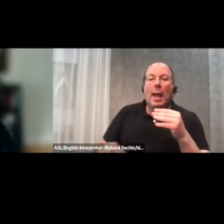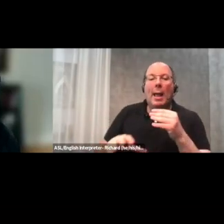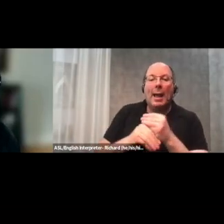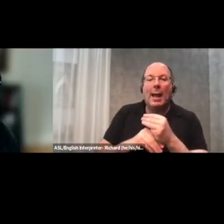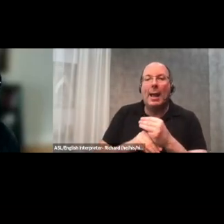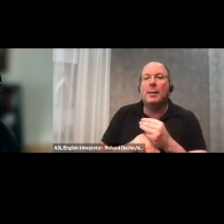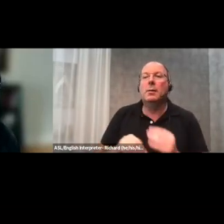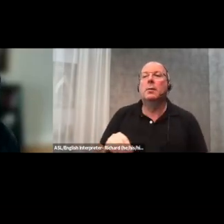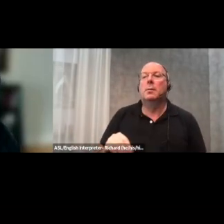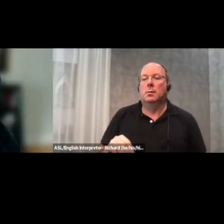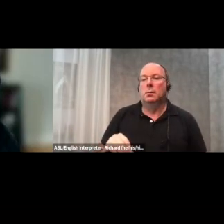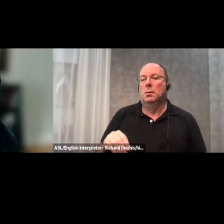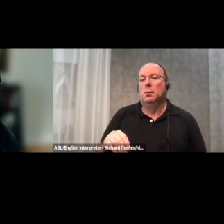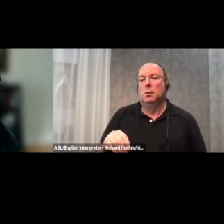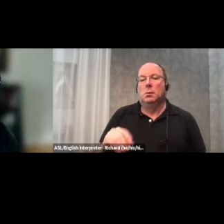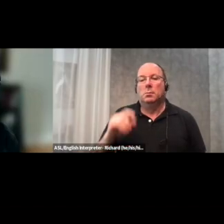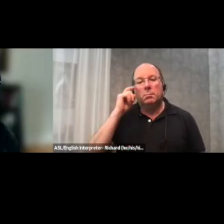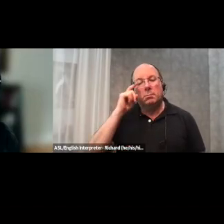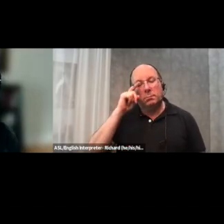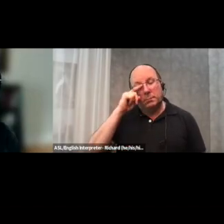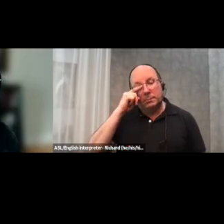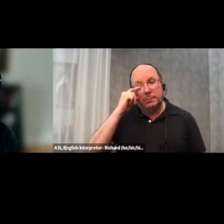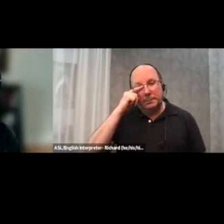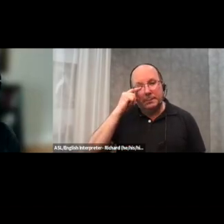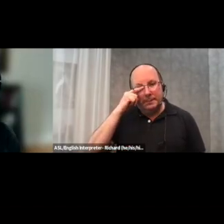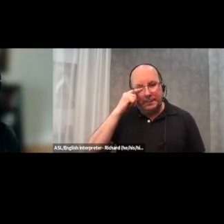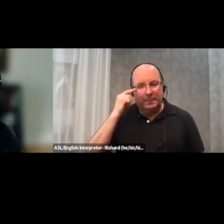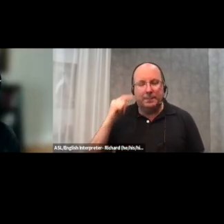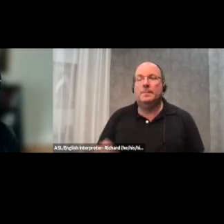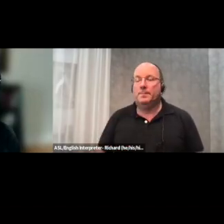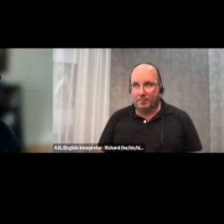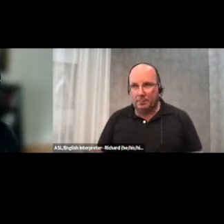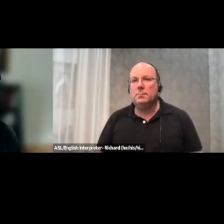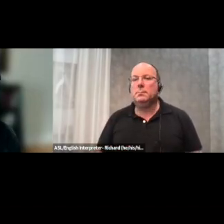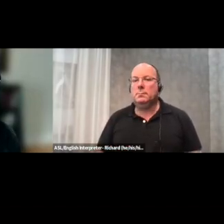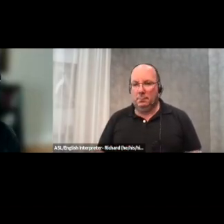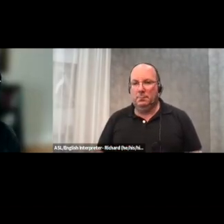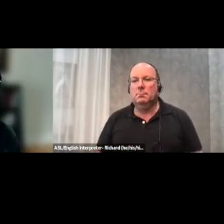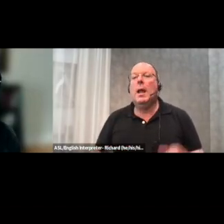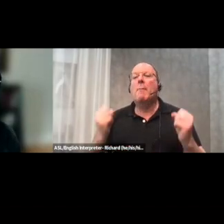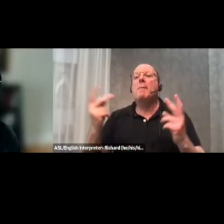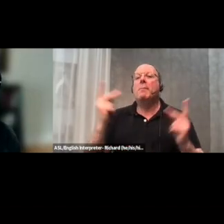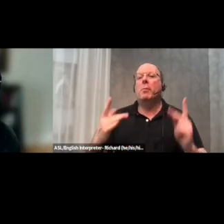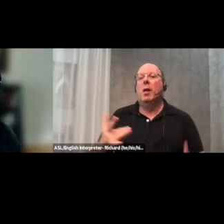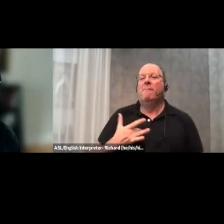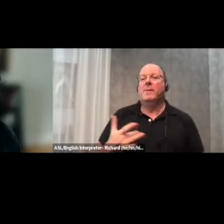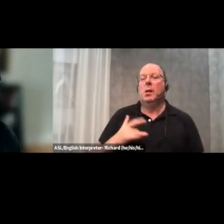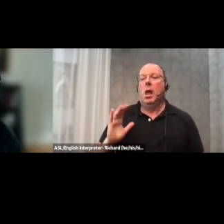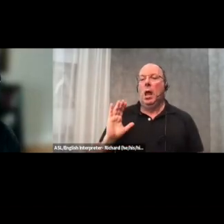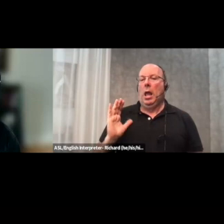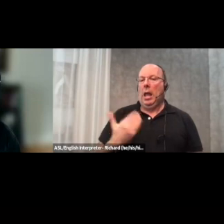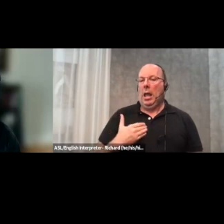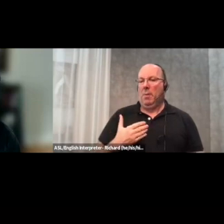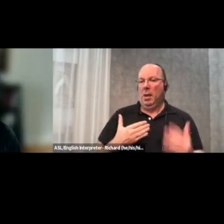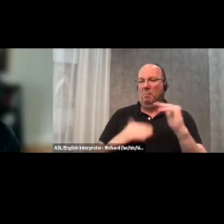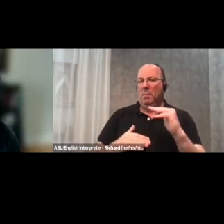well, I think it's also important to think of, a lot of people might end up having a boundary violated, and it may be a boundary